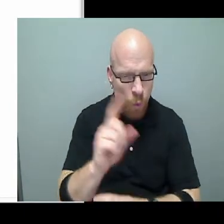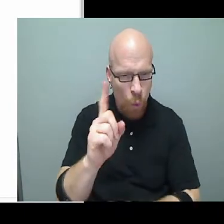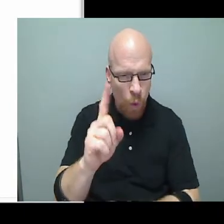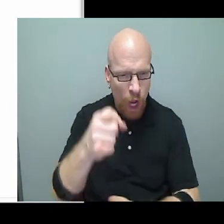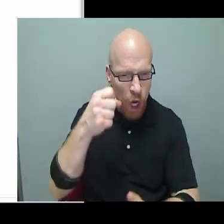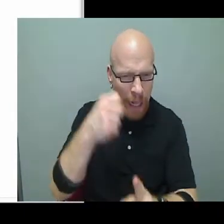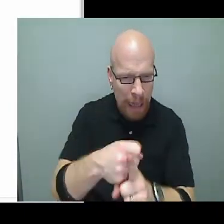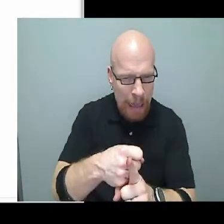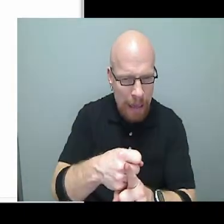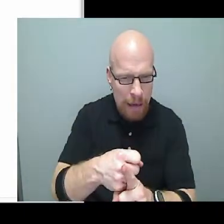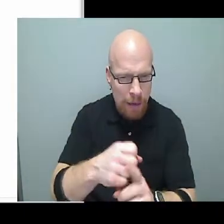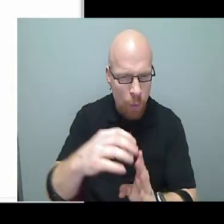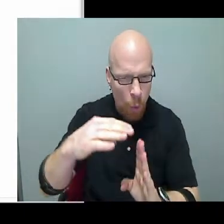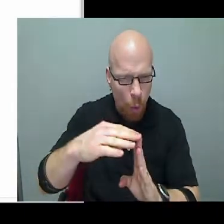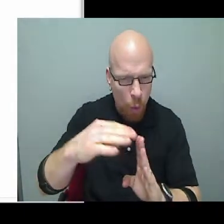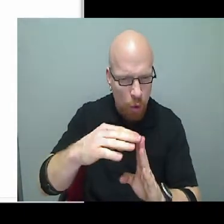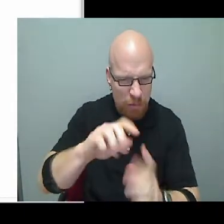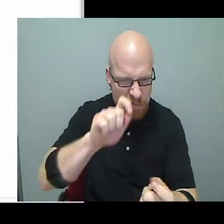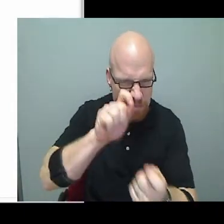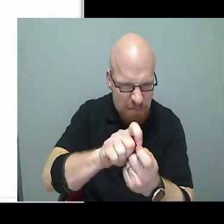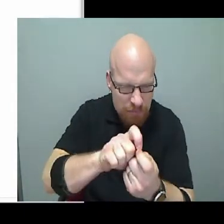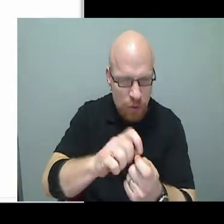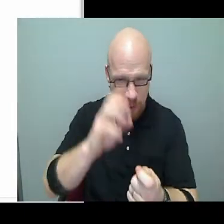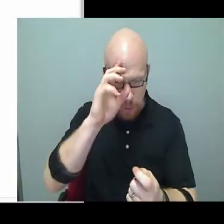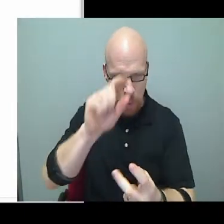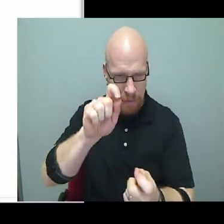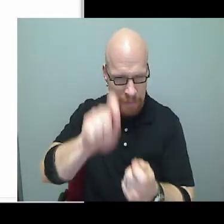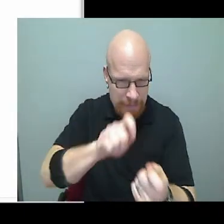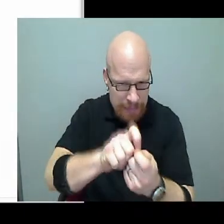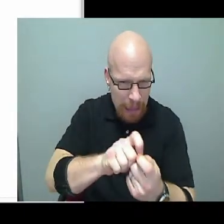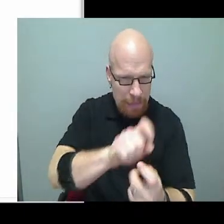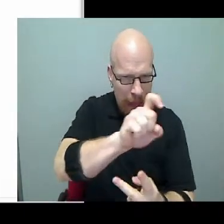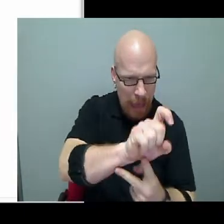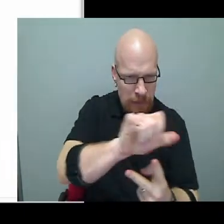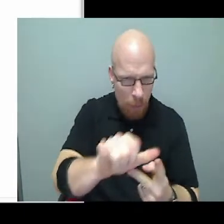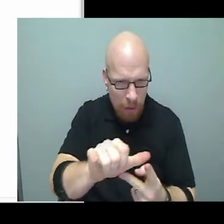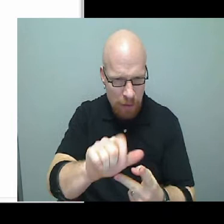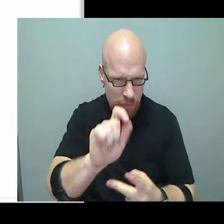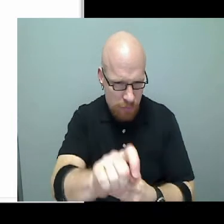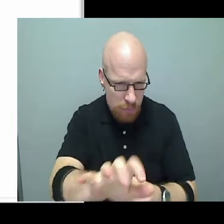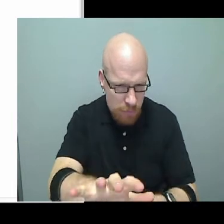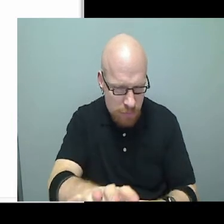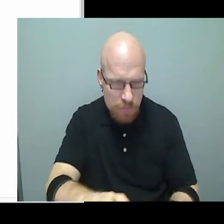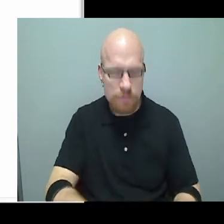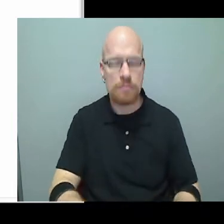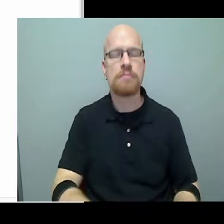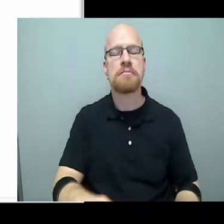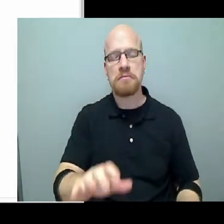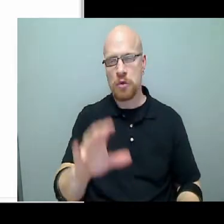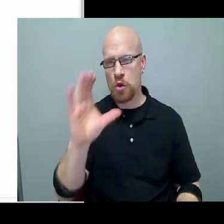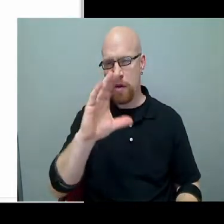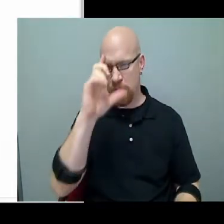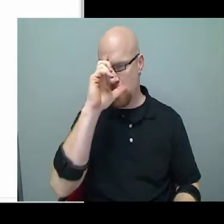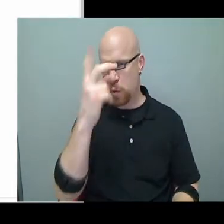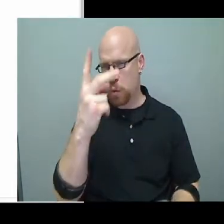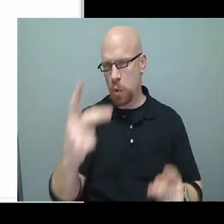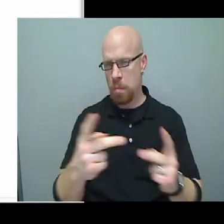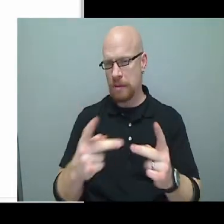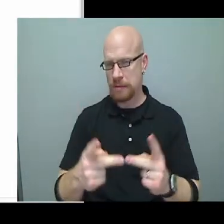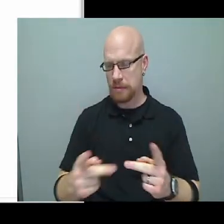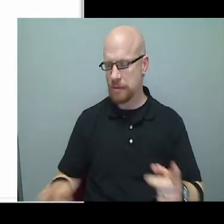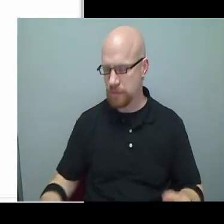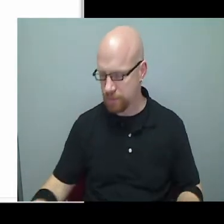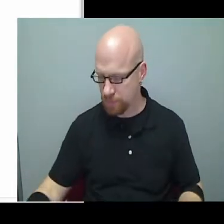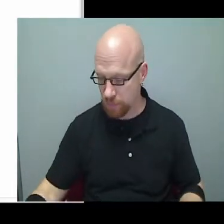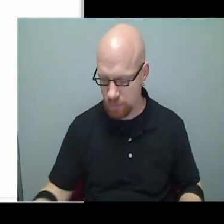Now, my first task is to figure out where to place my points on the line here. We want it where it matches up with